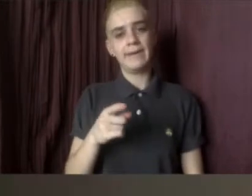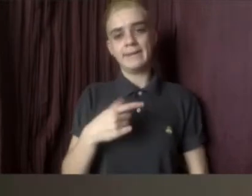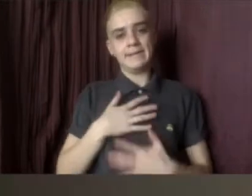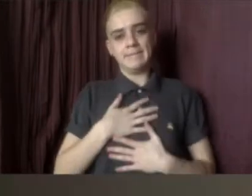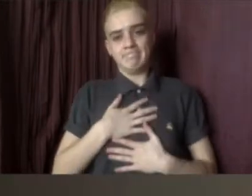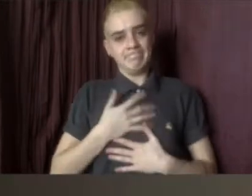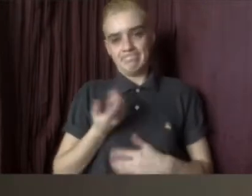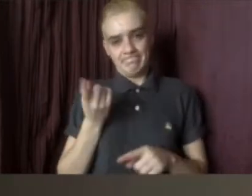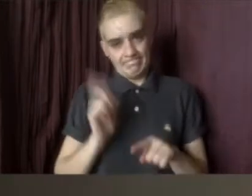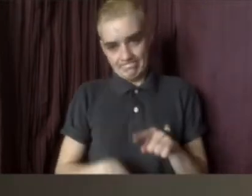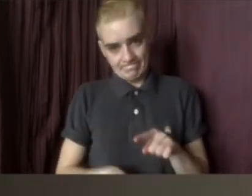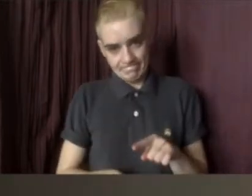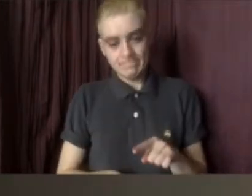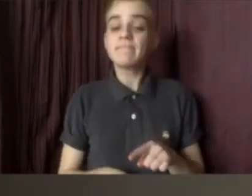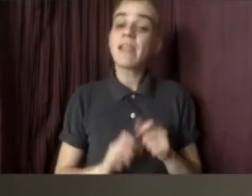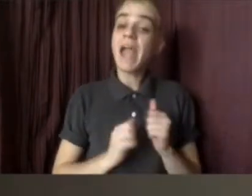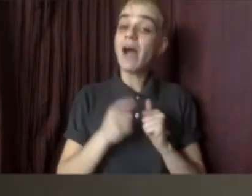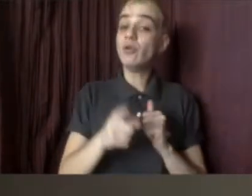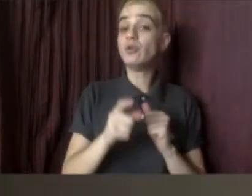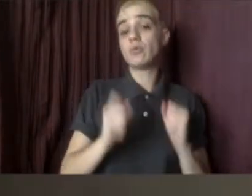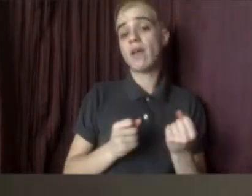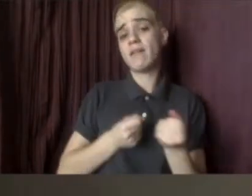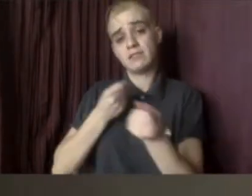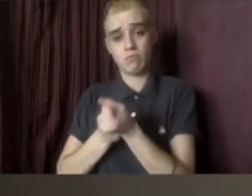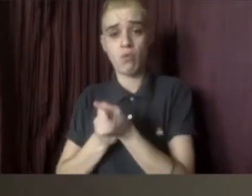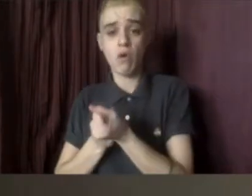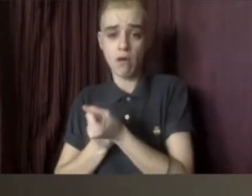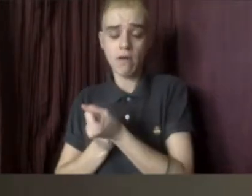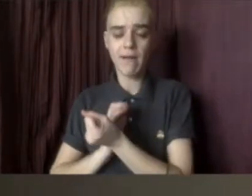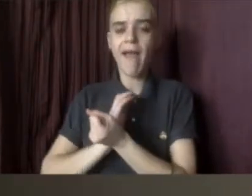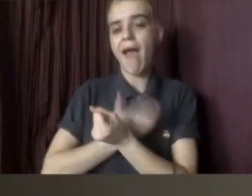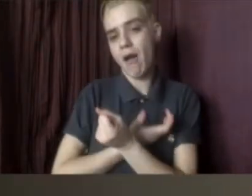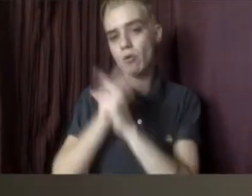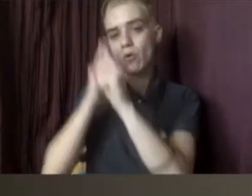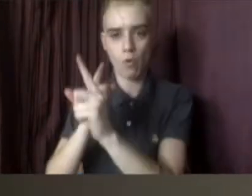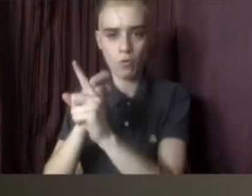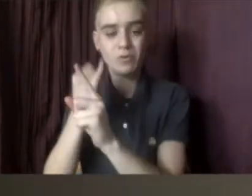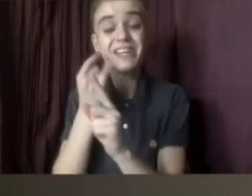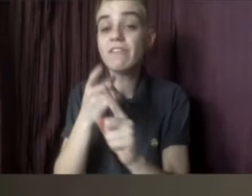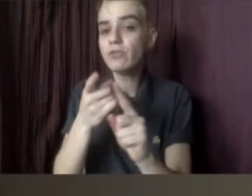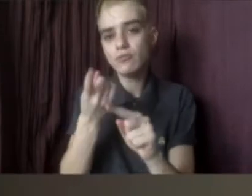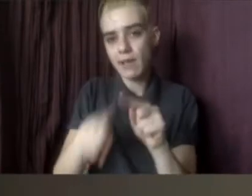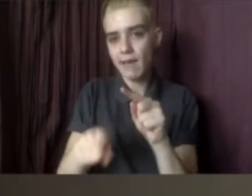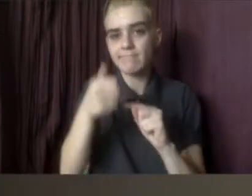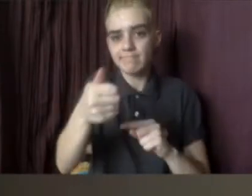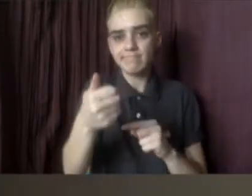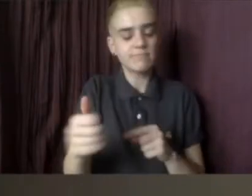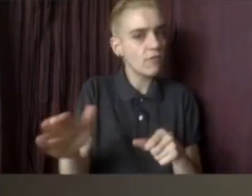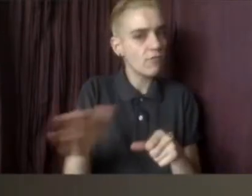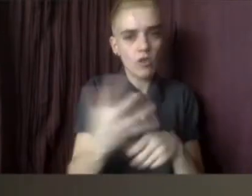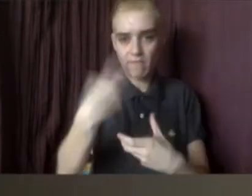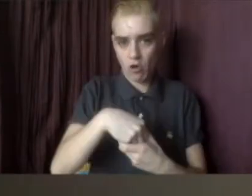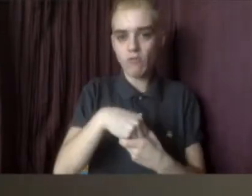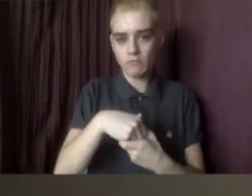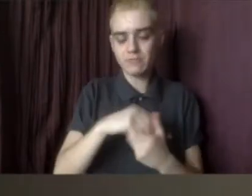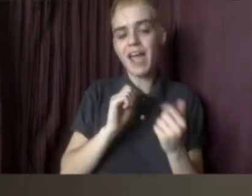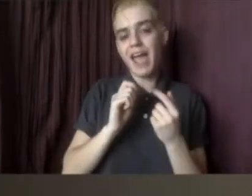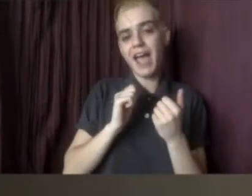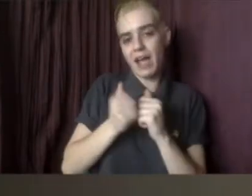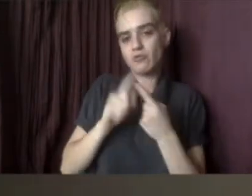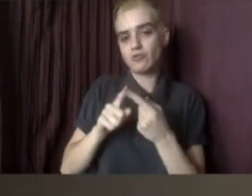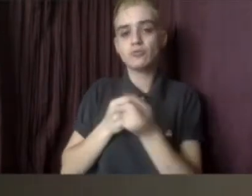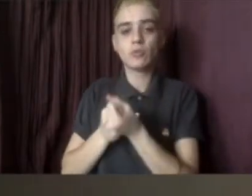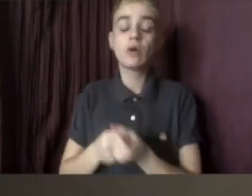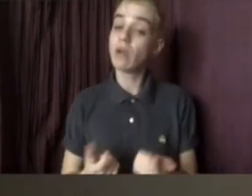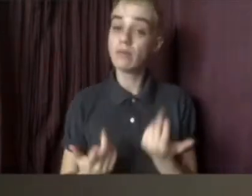and which is faithfuldemocracy.us. It's a one-time action that essentially gets your group publicly listed